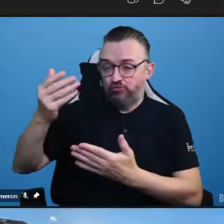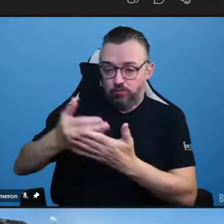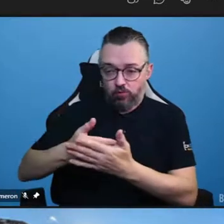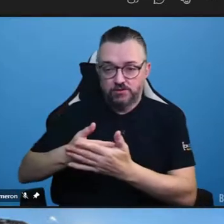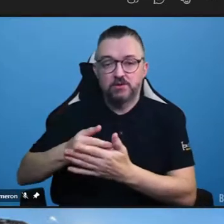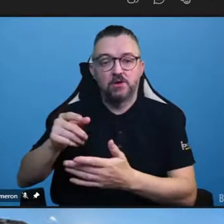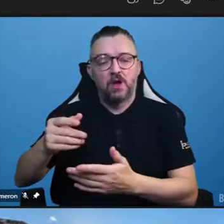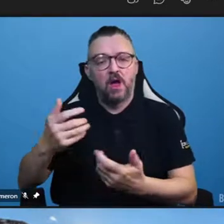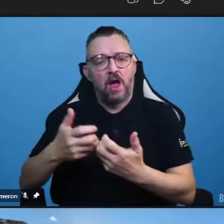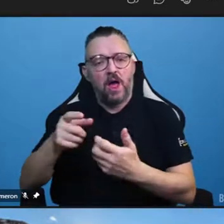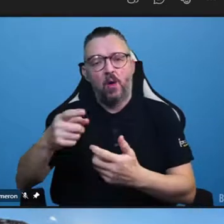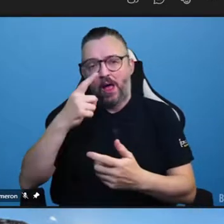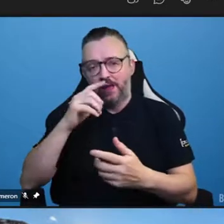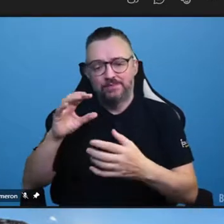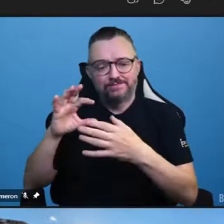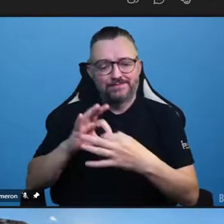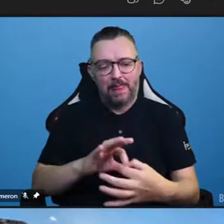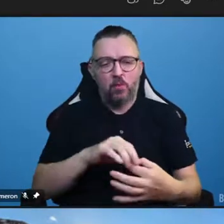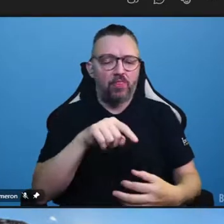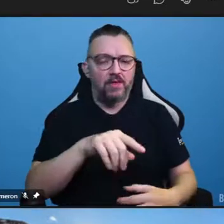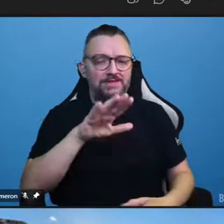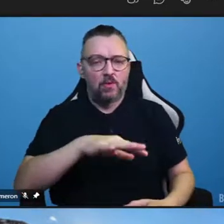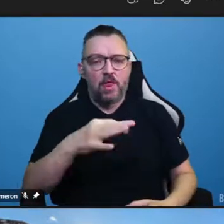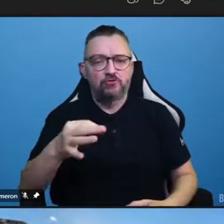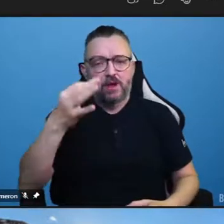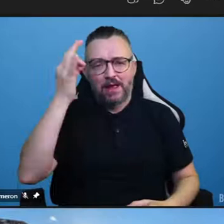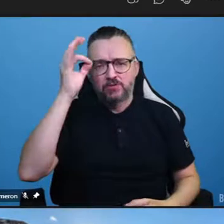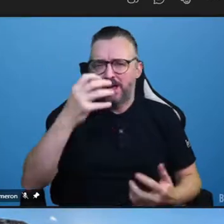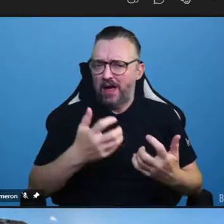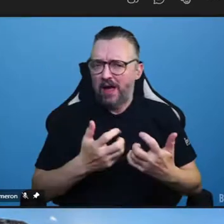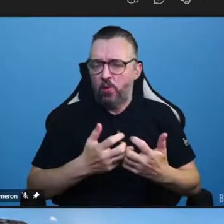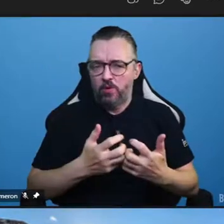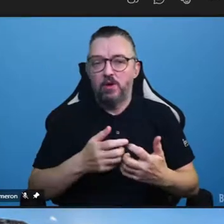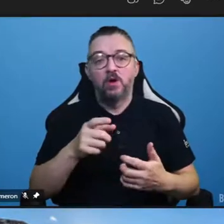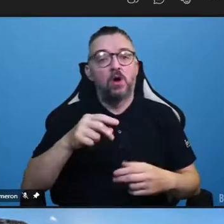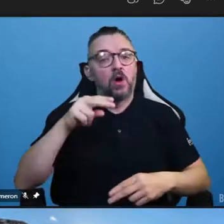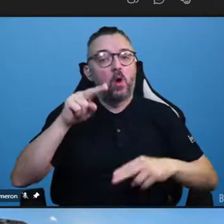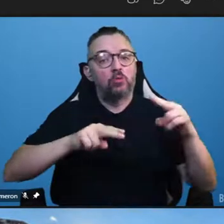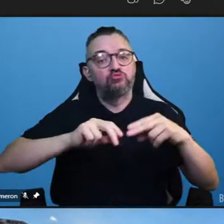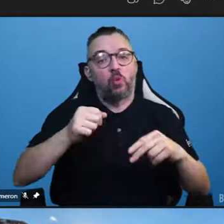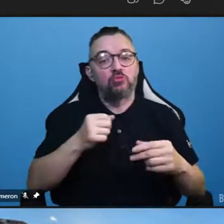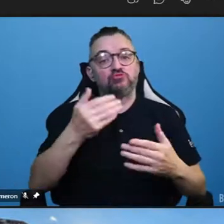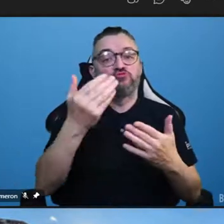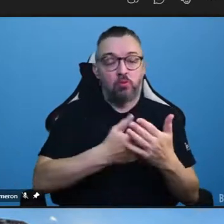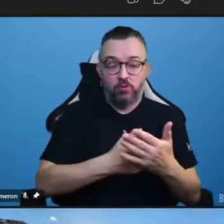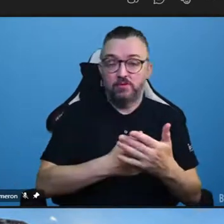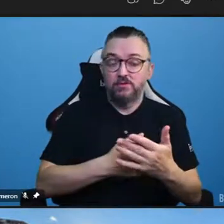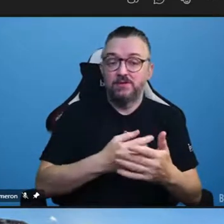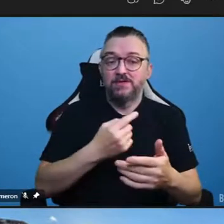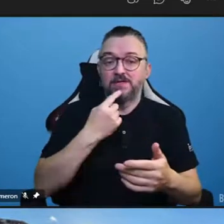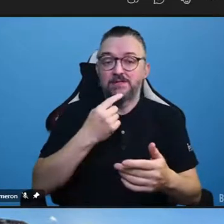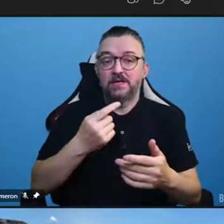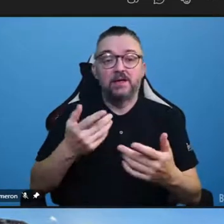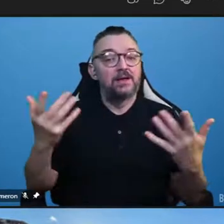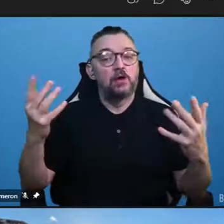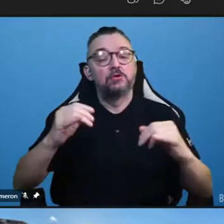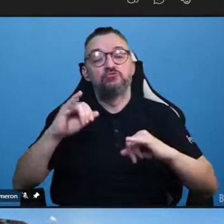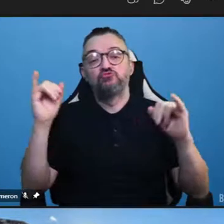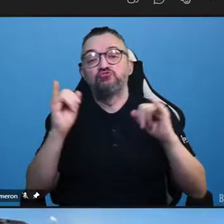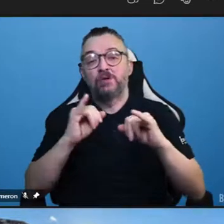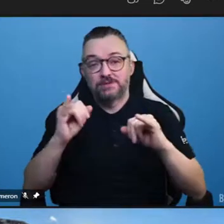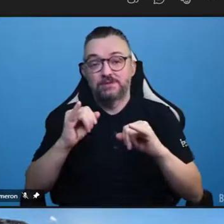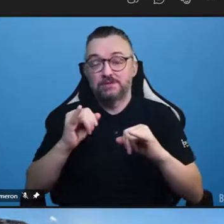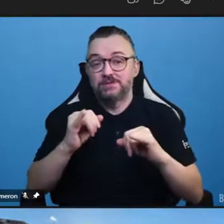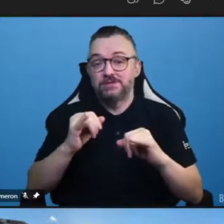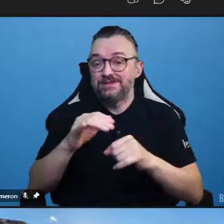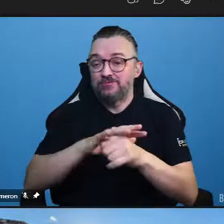they apply to South Lancashire Council. So the Audit Scotland report was noting that within any crisis situation, there is inherently high